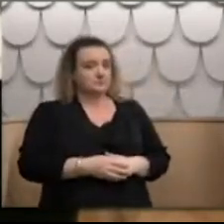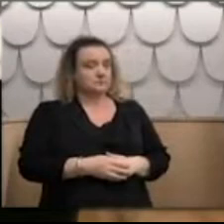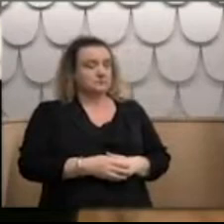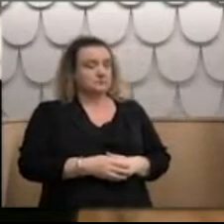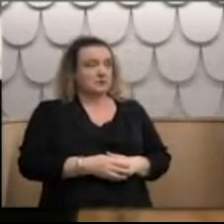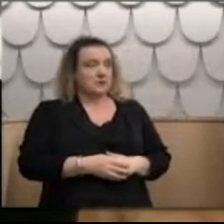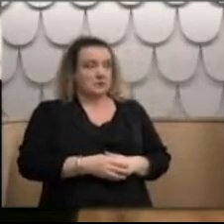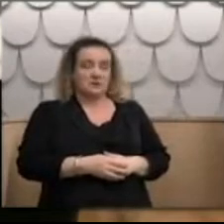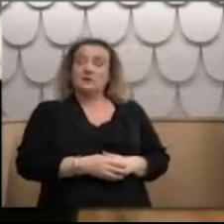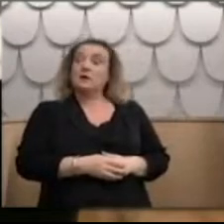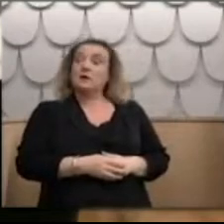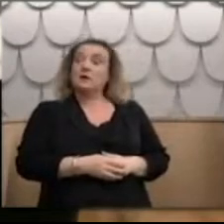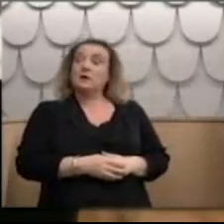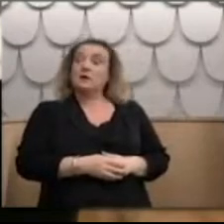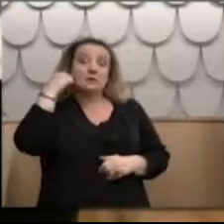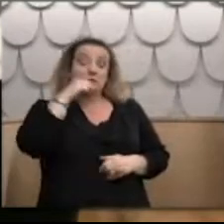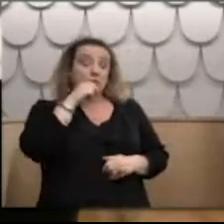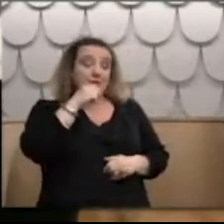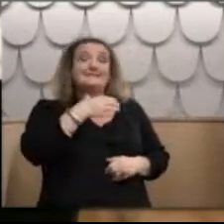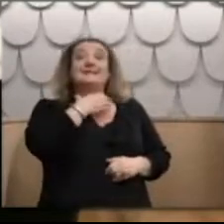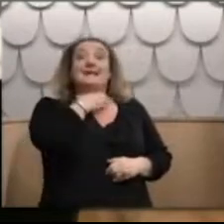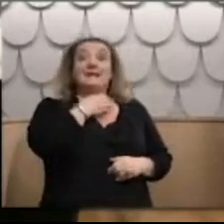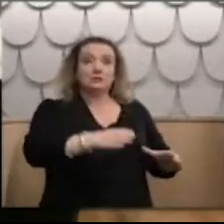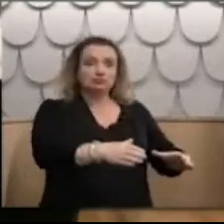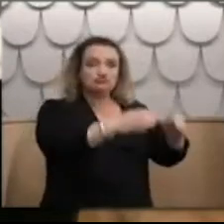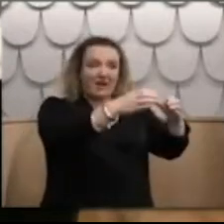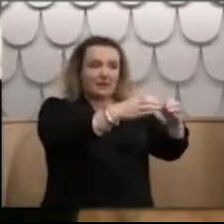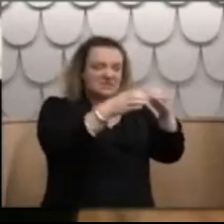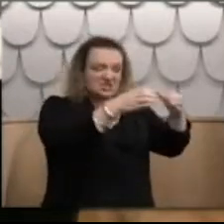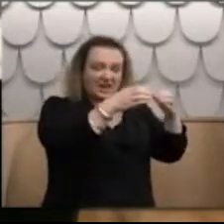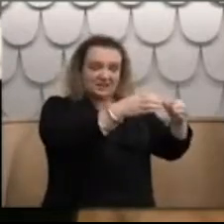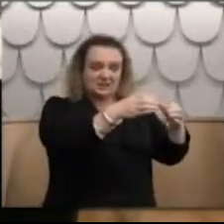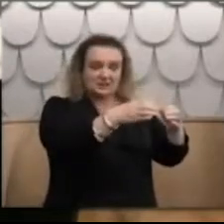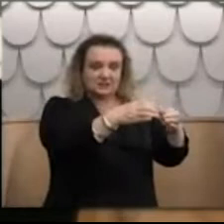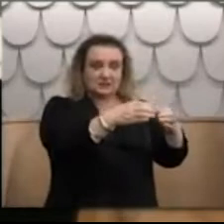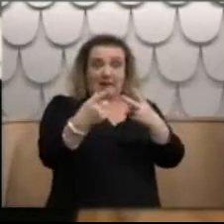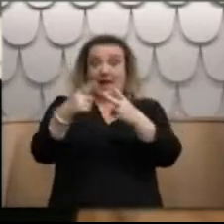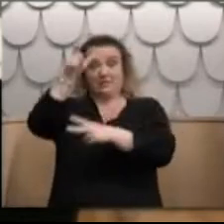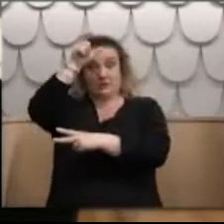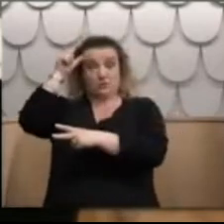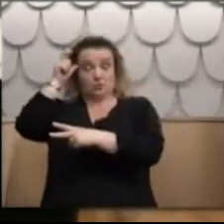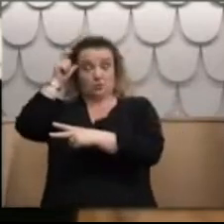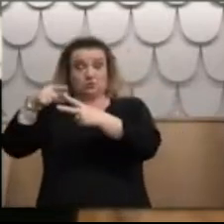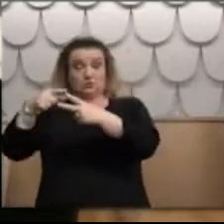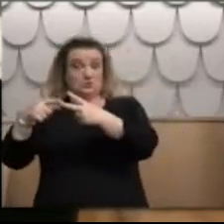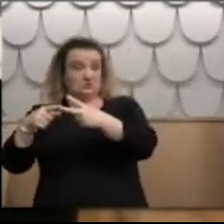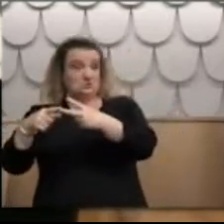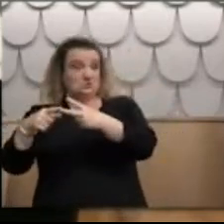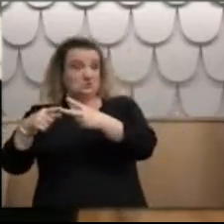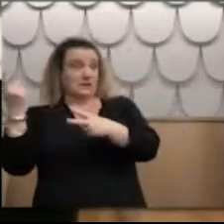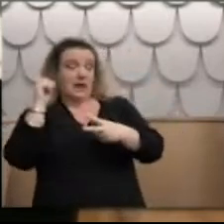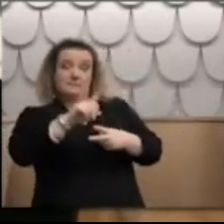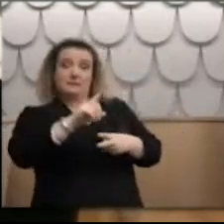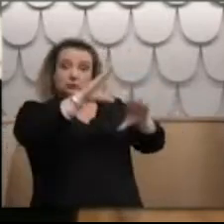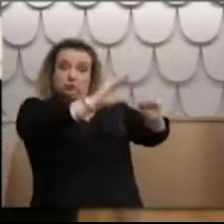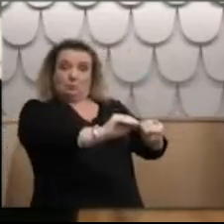Māori boys by the neck and shake them. This happened until the other nurses, like Sandra Puke, would come